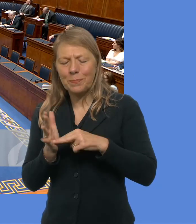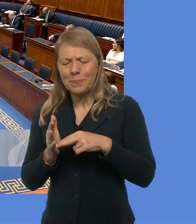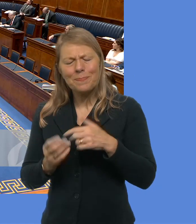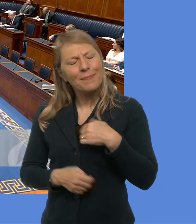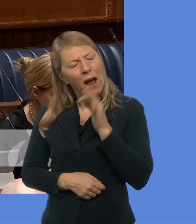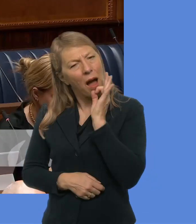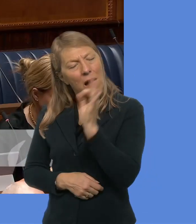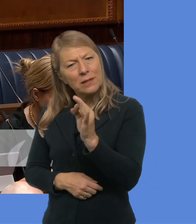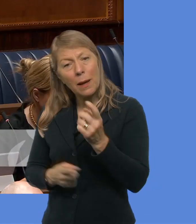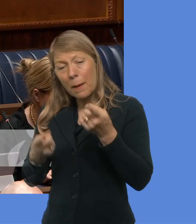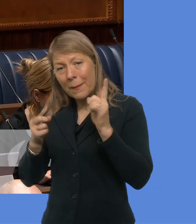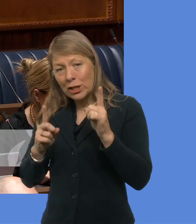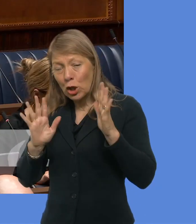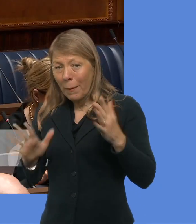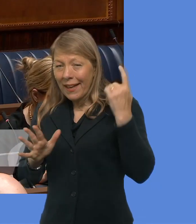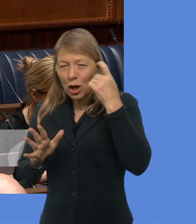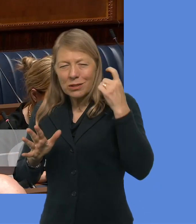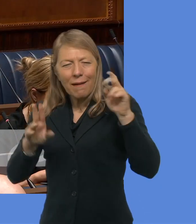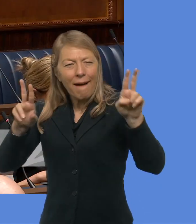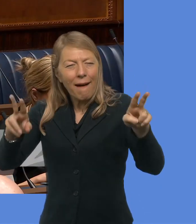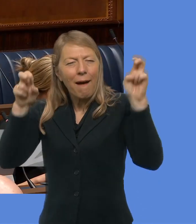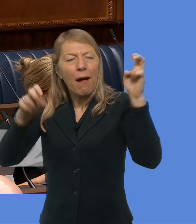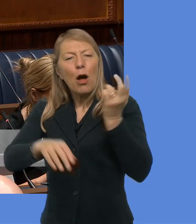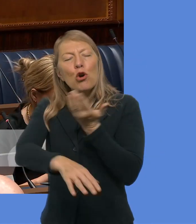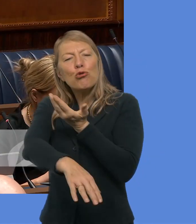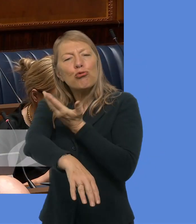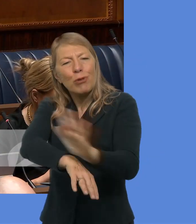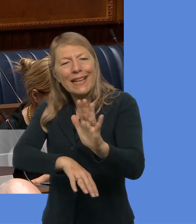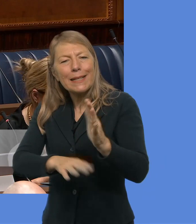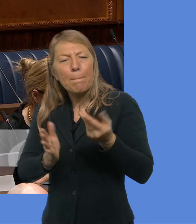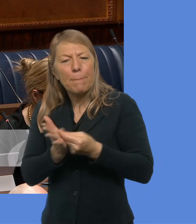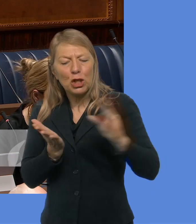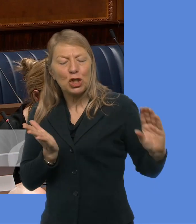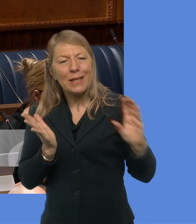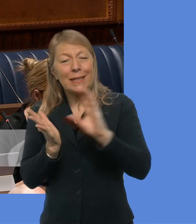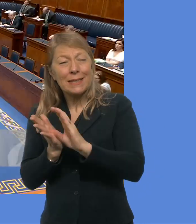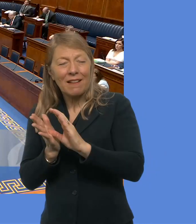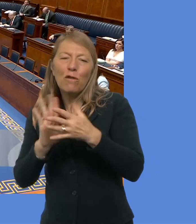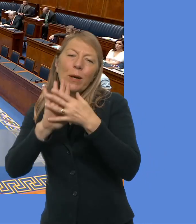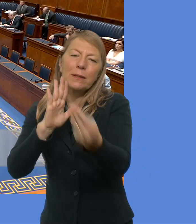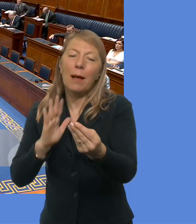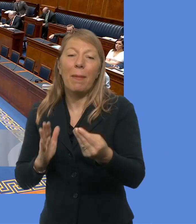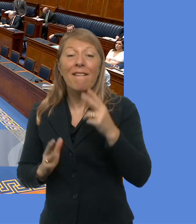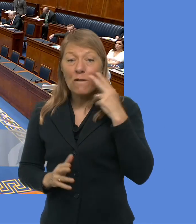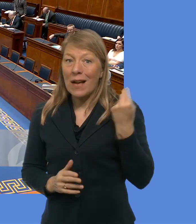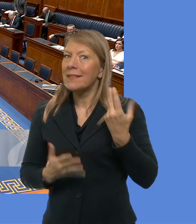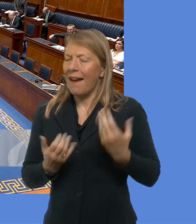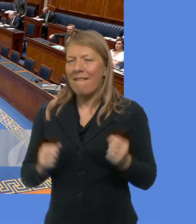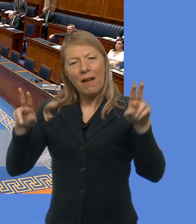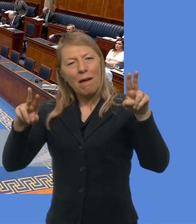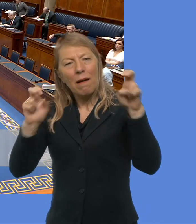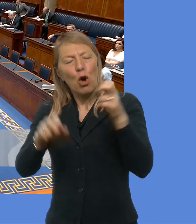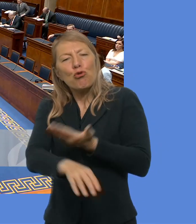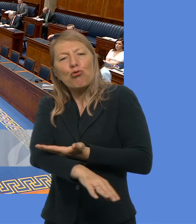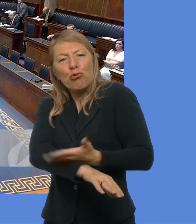the concept of green budgeting into the budget process, drawing on the experience of other jurisdictions such as France? Minister.